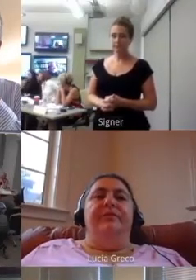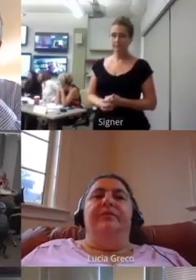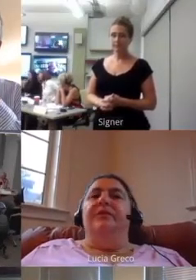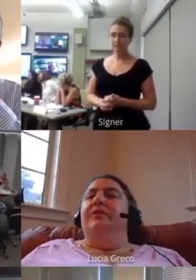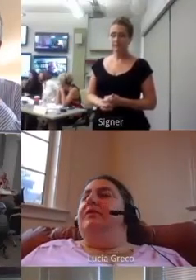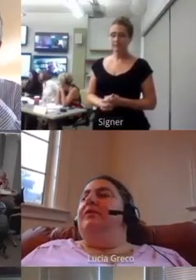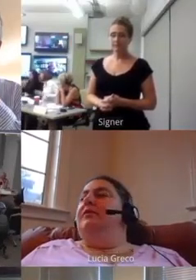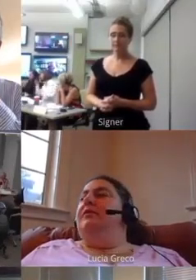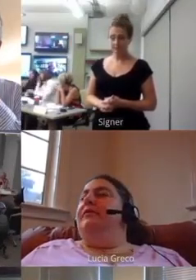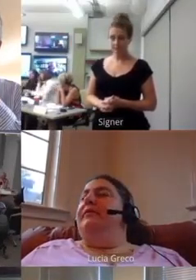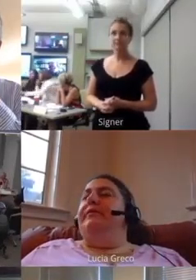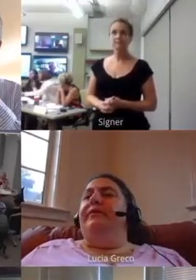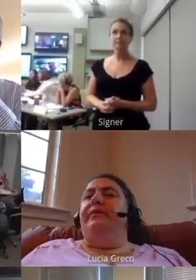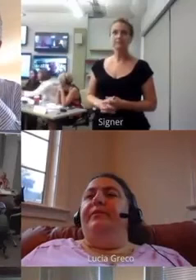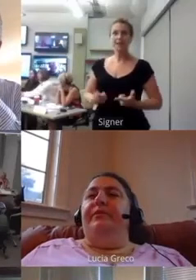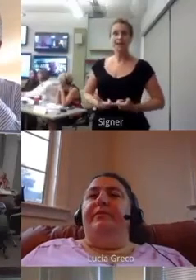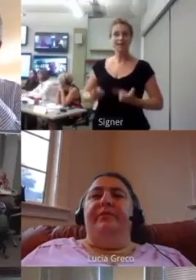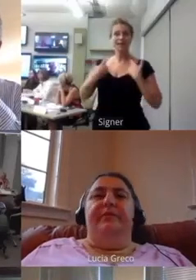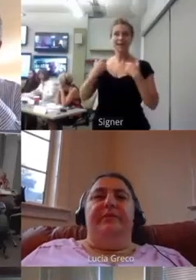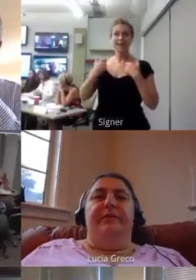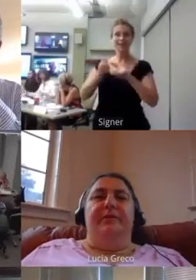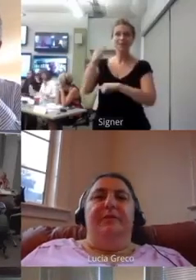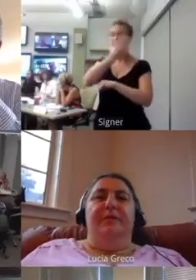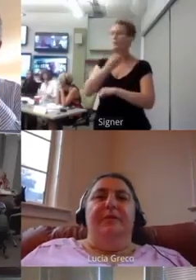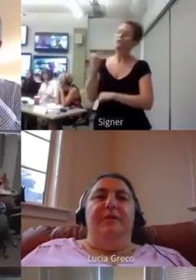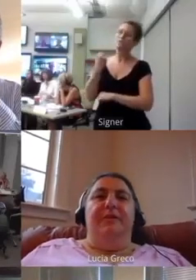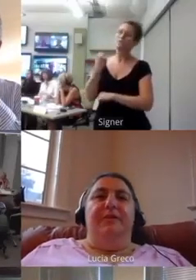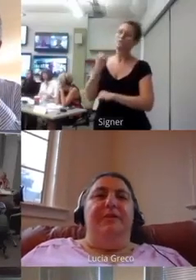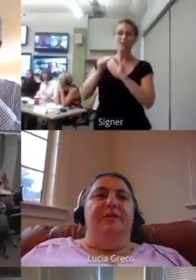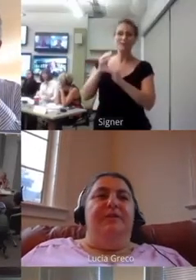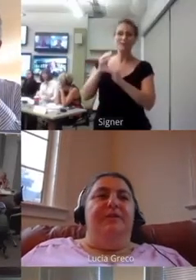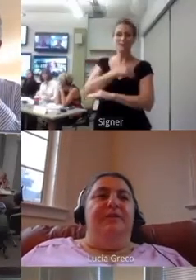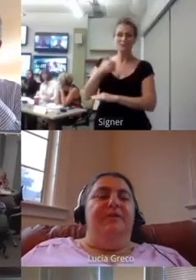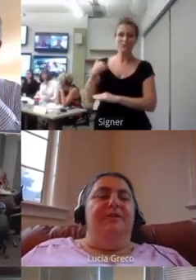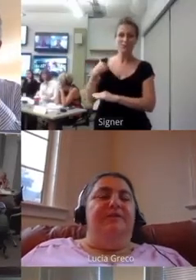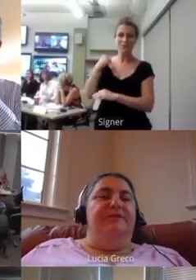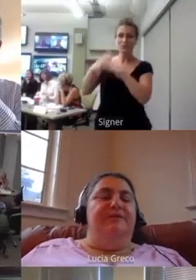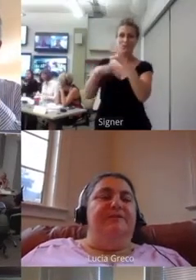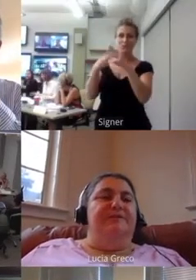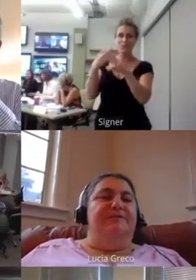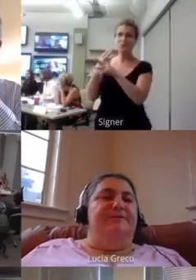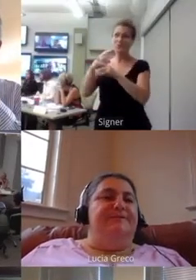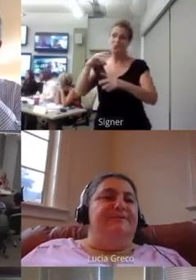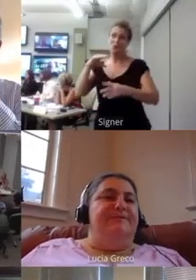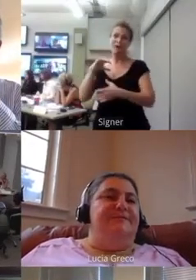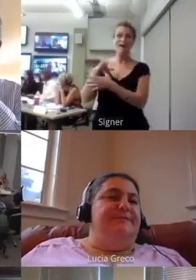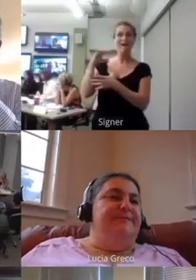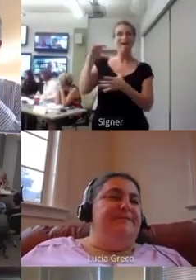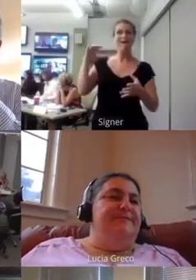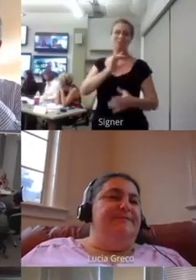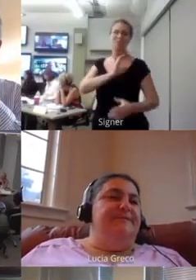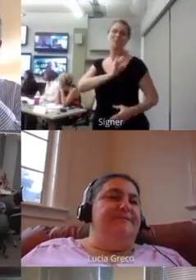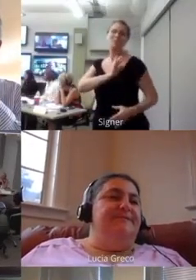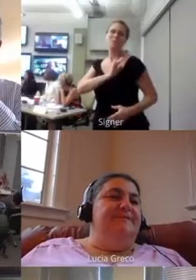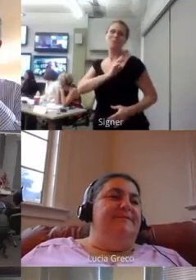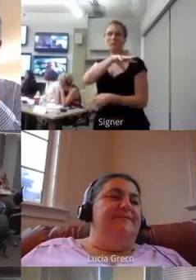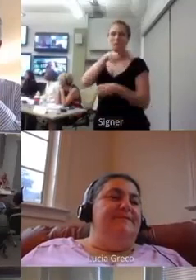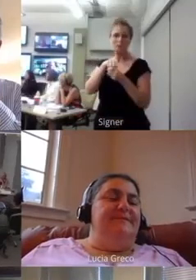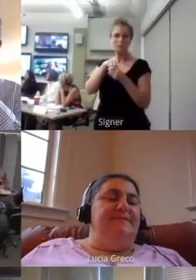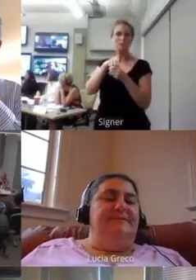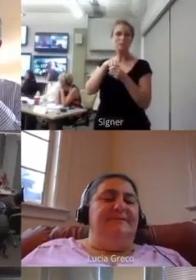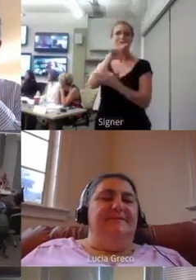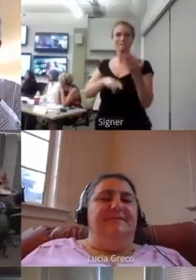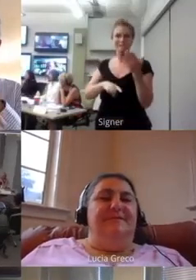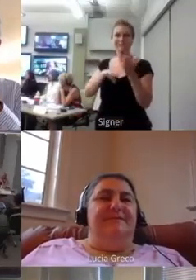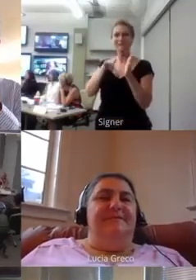Live from beautiful downtown Toronto at the world-renowned and utterly amazing Inclusive Design Research Center